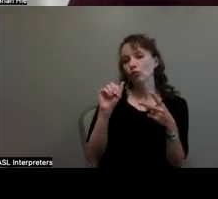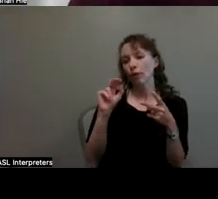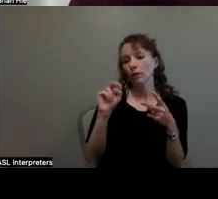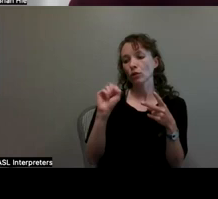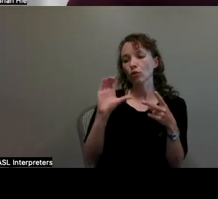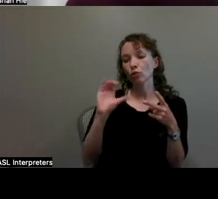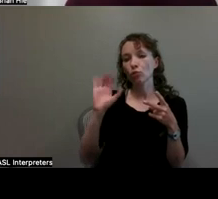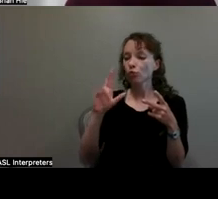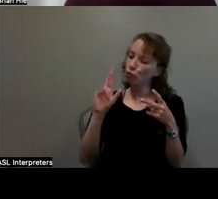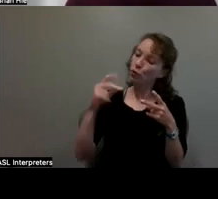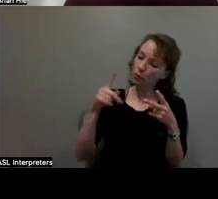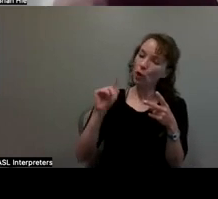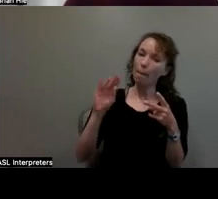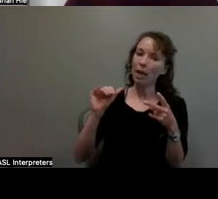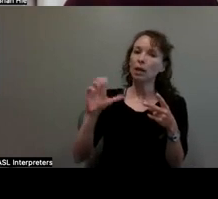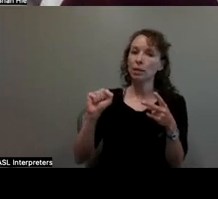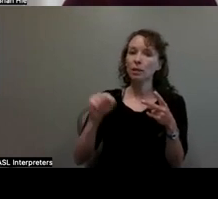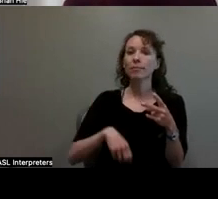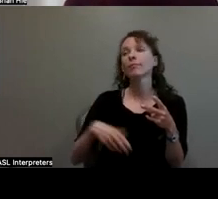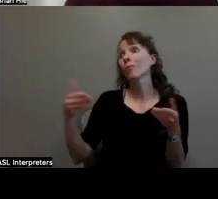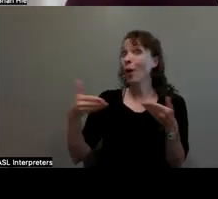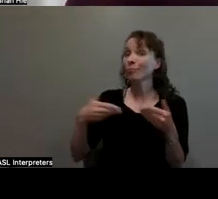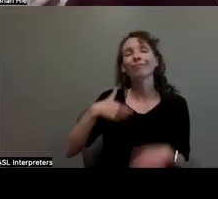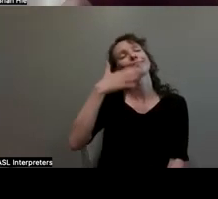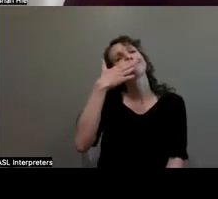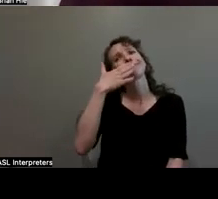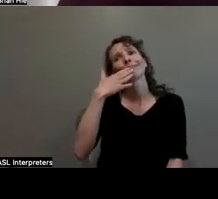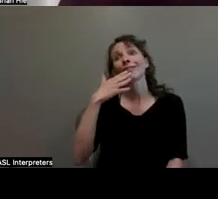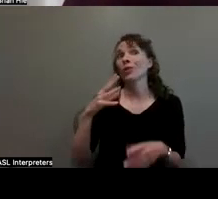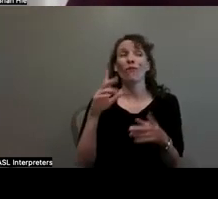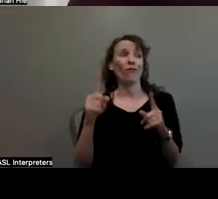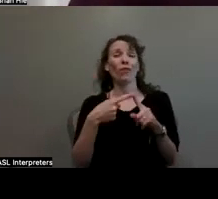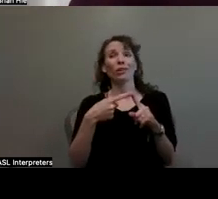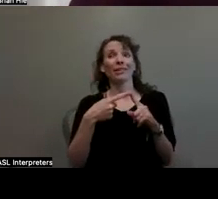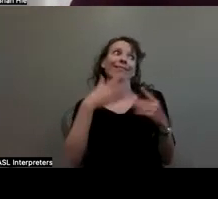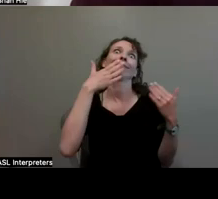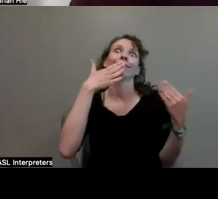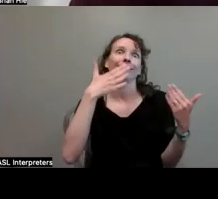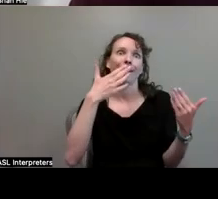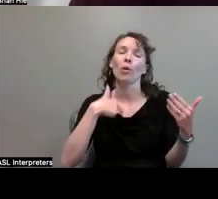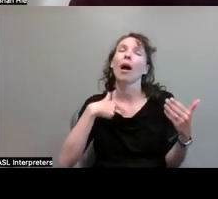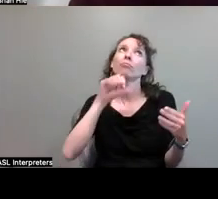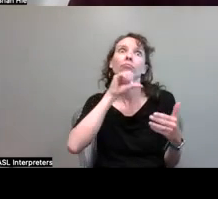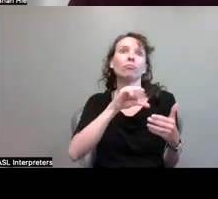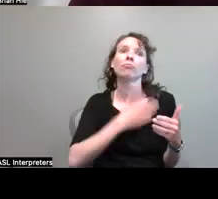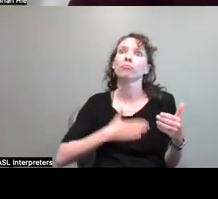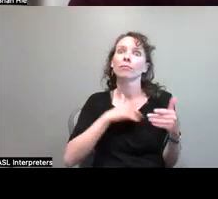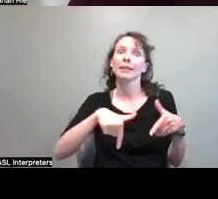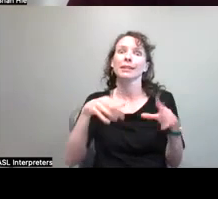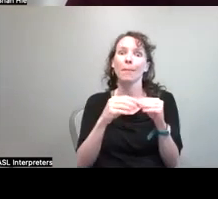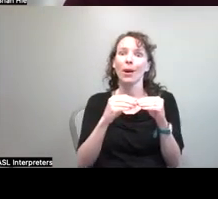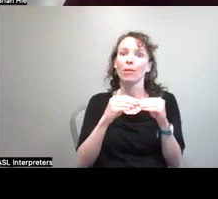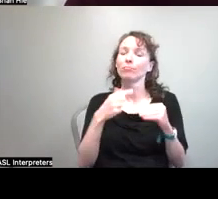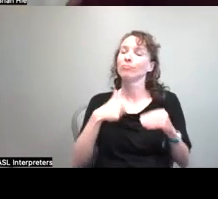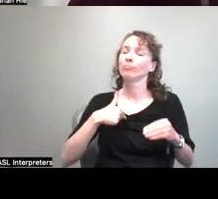Cool. Thanks, Andrea. First off, I'm a big fan of this seminar, so it's like it's an honor